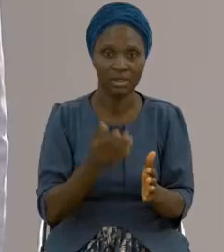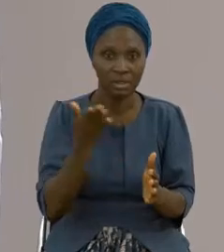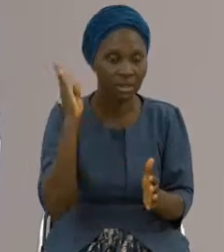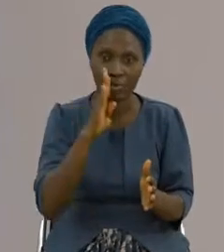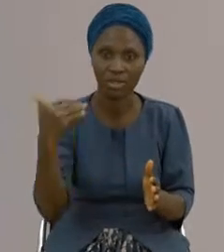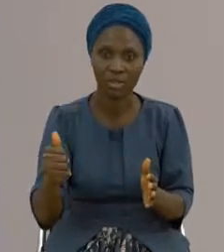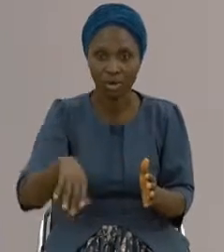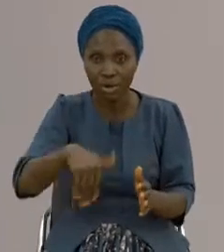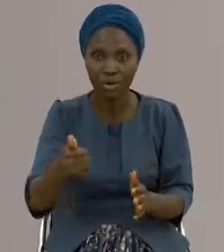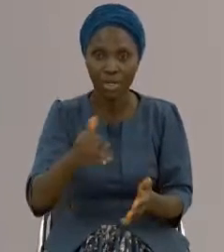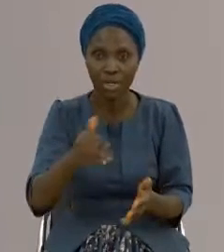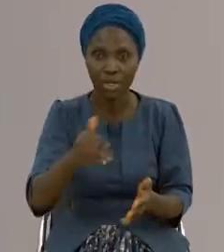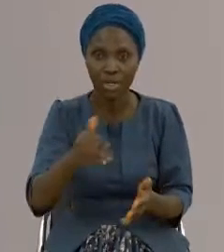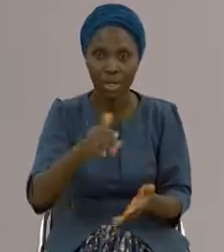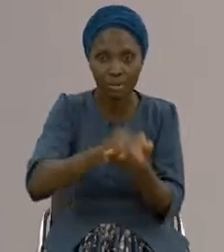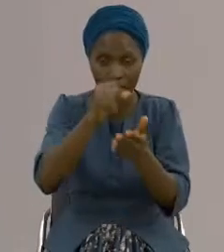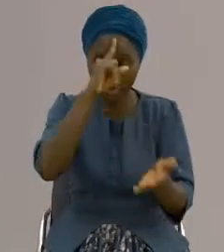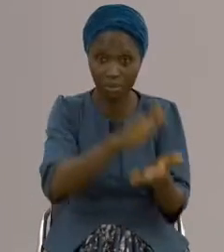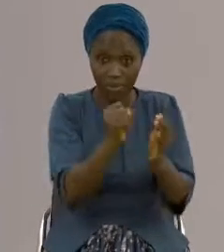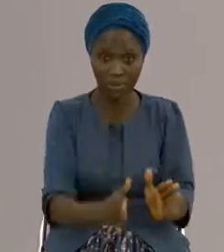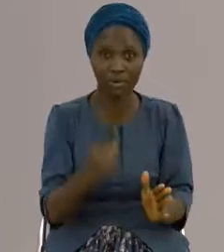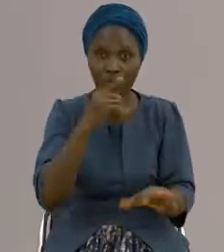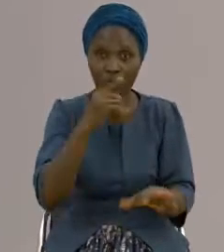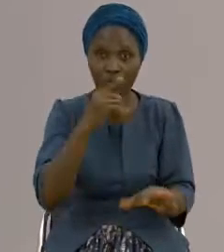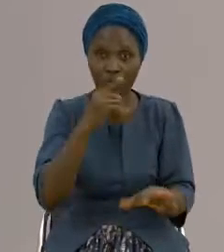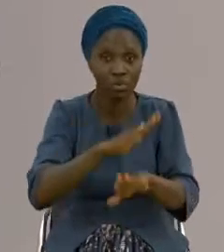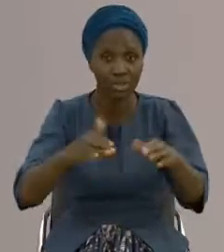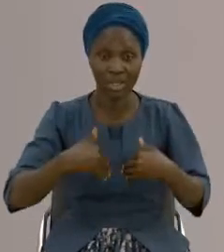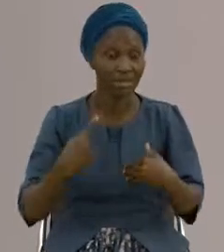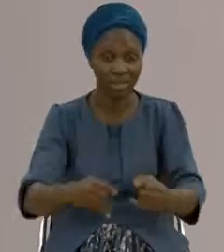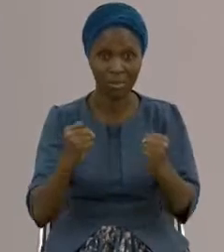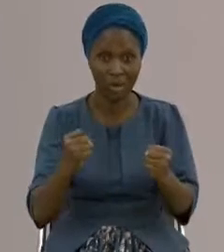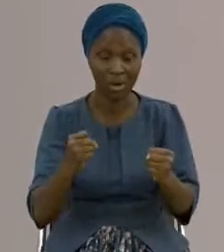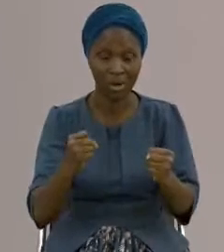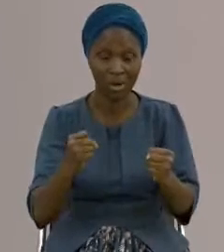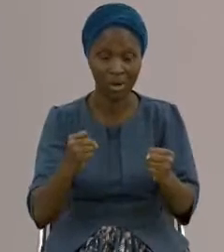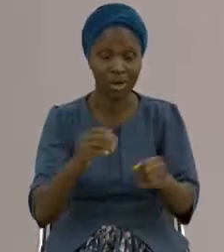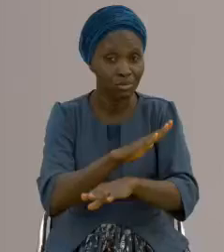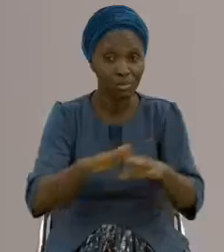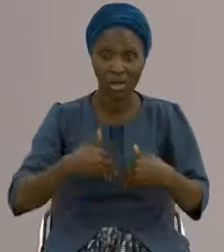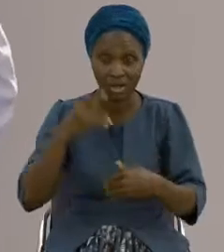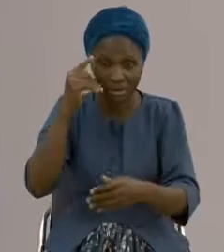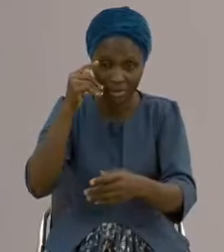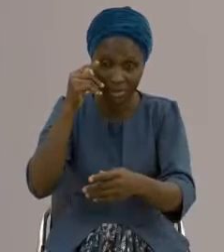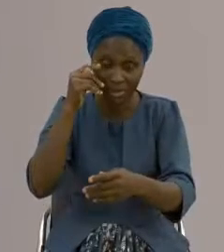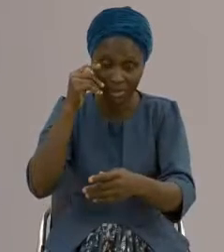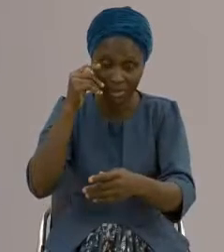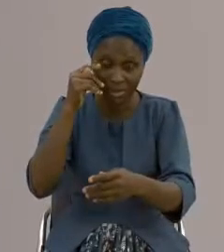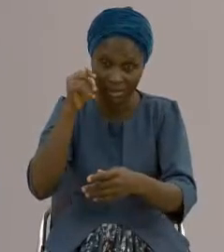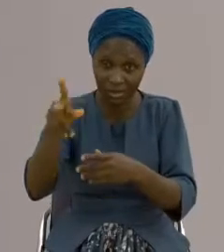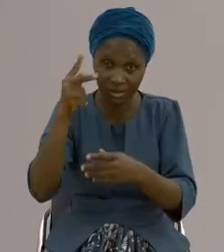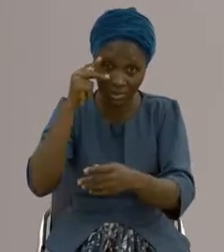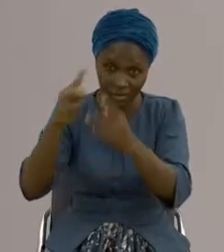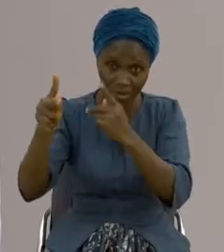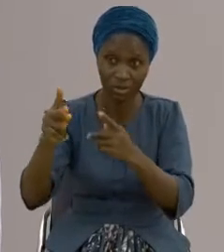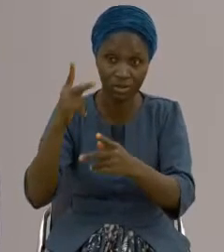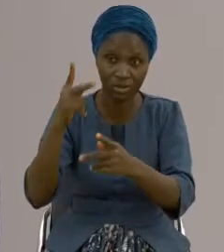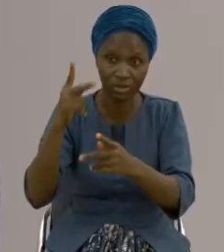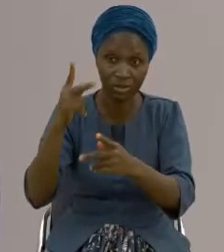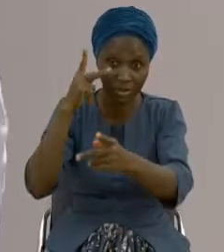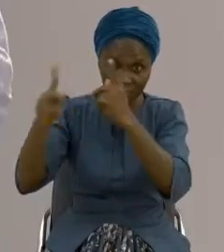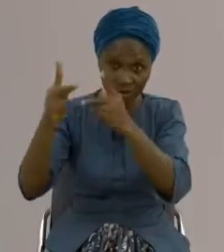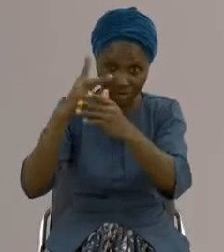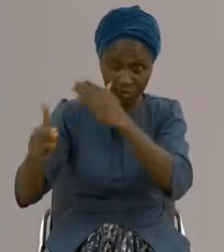vision, the zeal, the passion of the Holy Ghost. There'll be a fellow believer. They'll be pulling your shirt at the